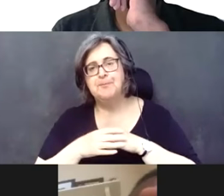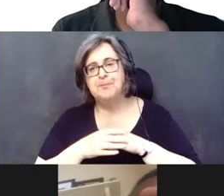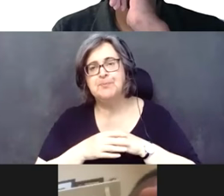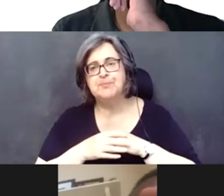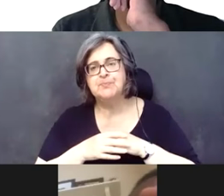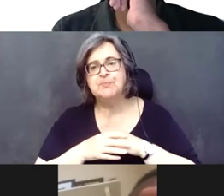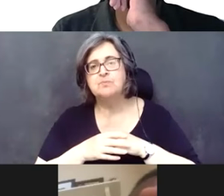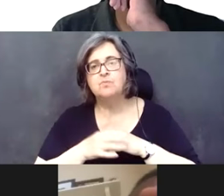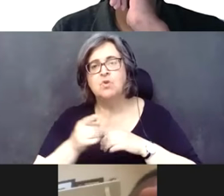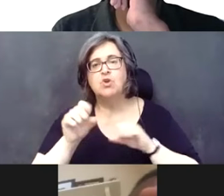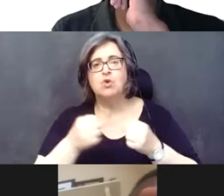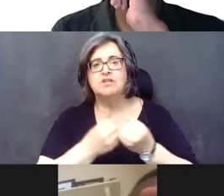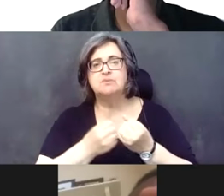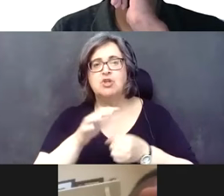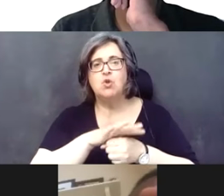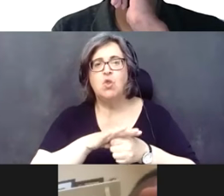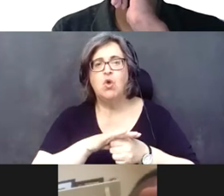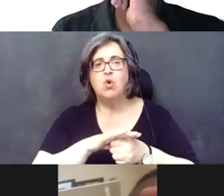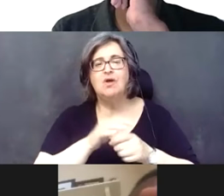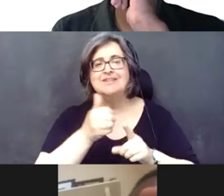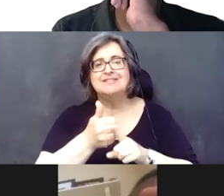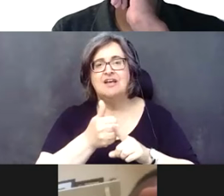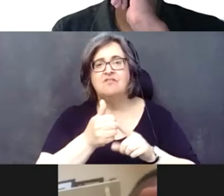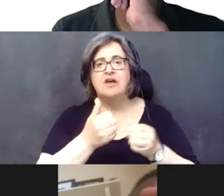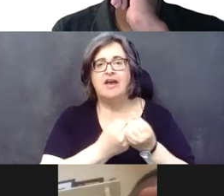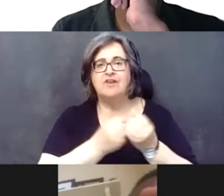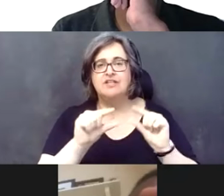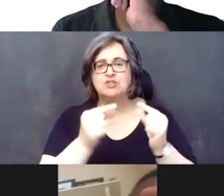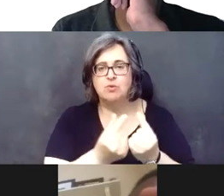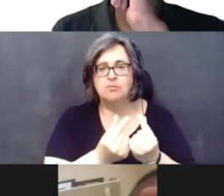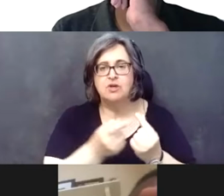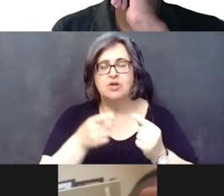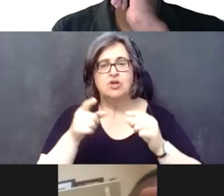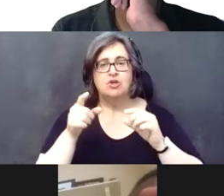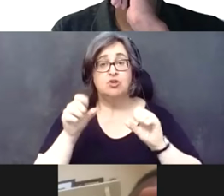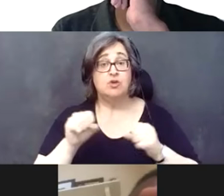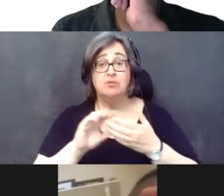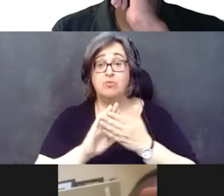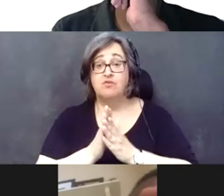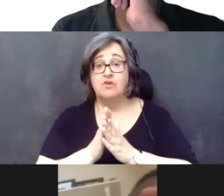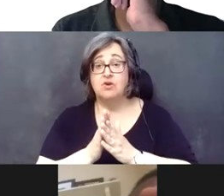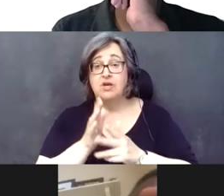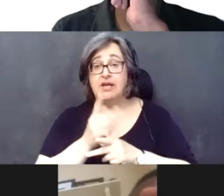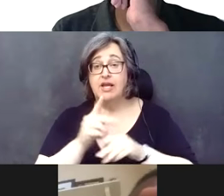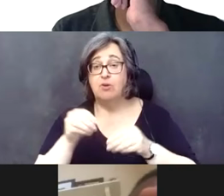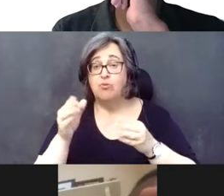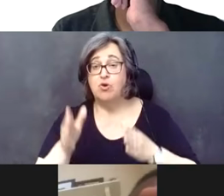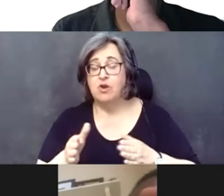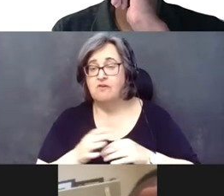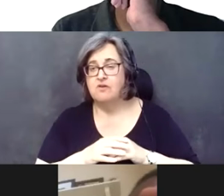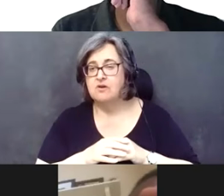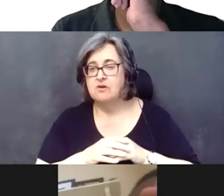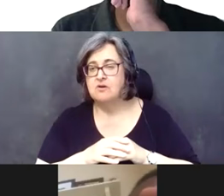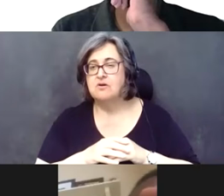you can support your local self-advocacy group or become a care provider so you can go